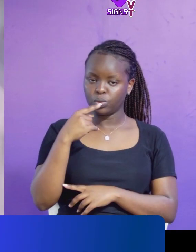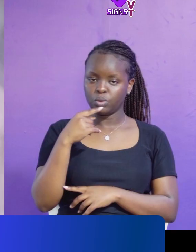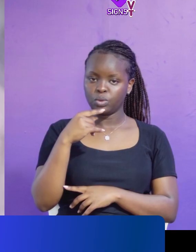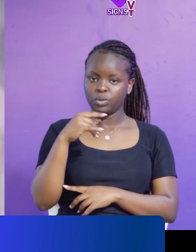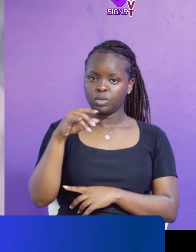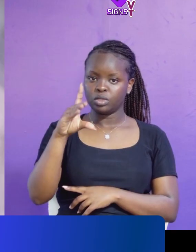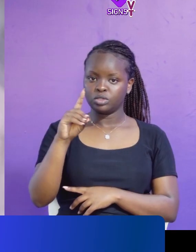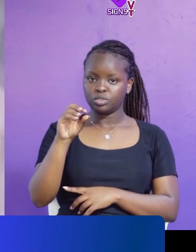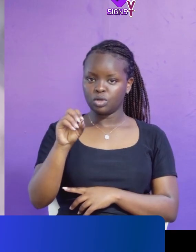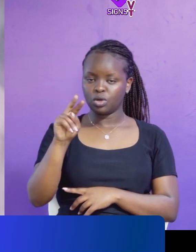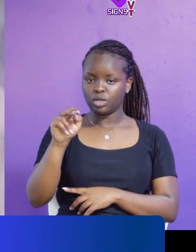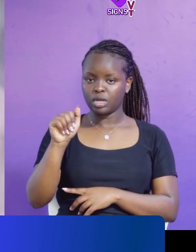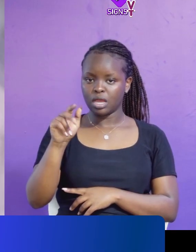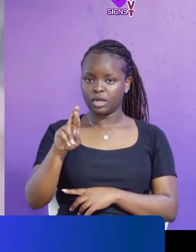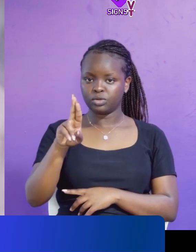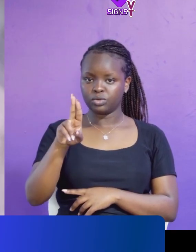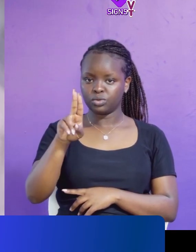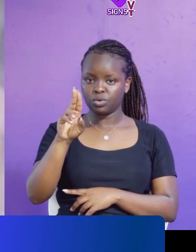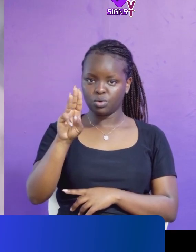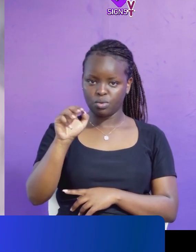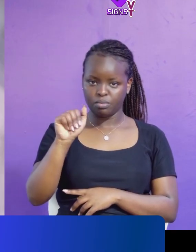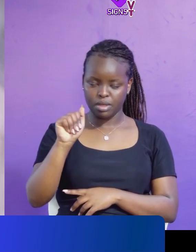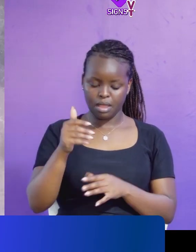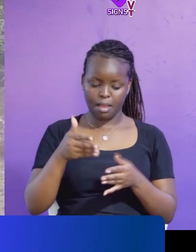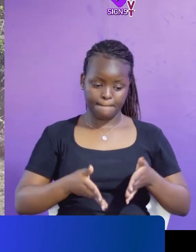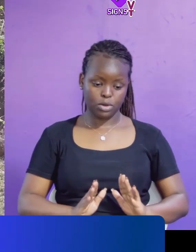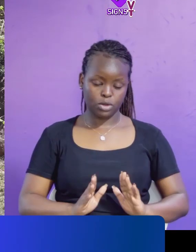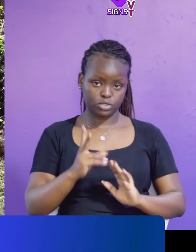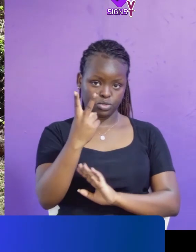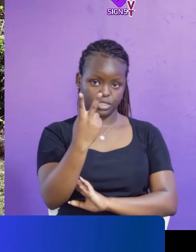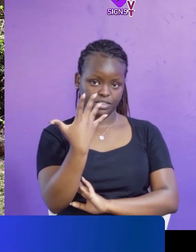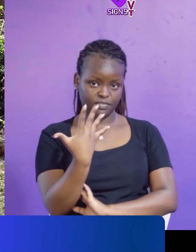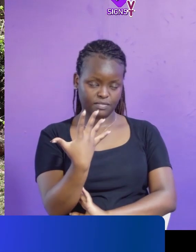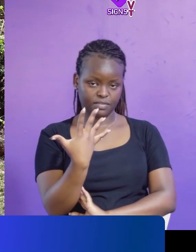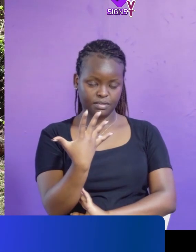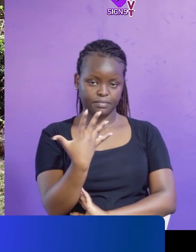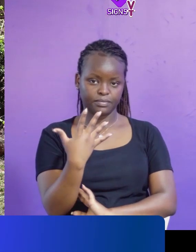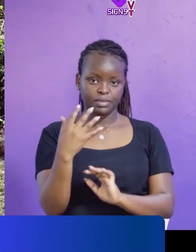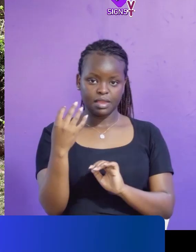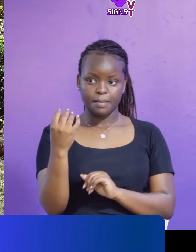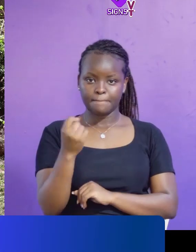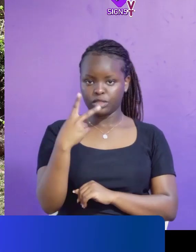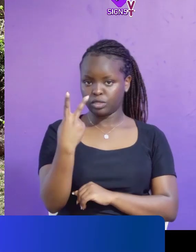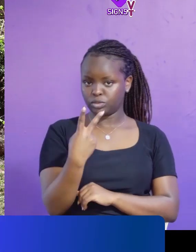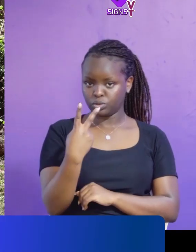Donnarumma. Gianluigi Donnarumma was born on 25th February